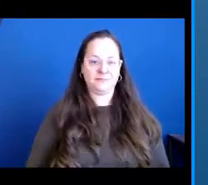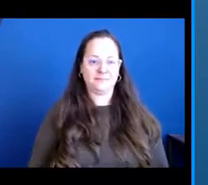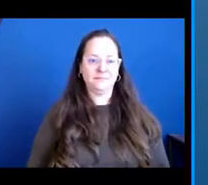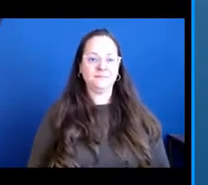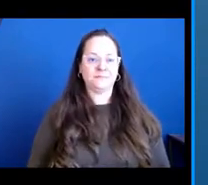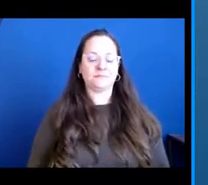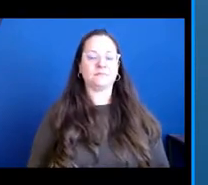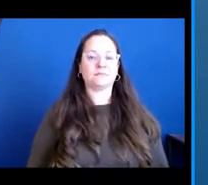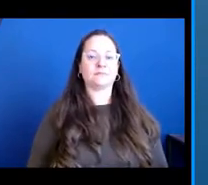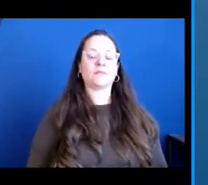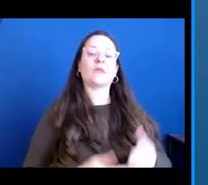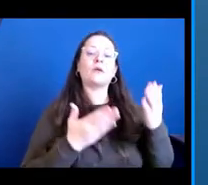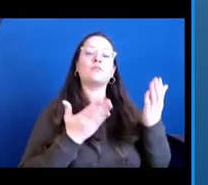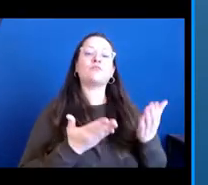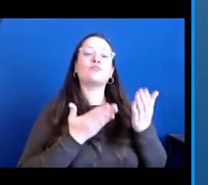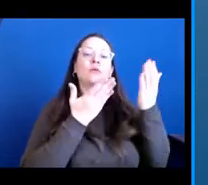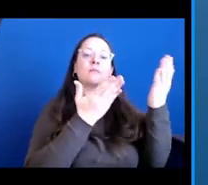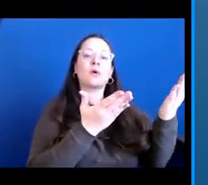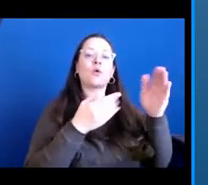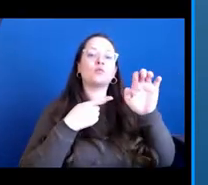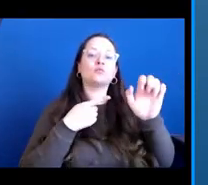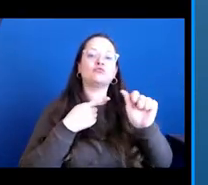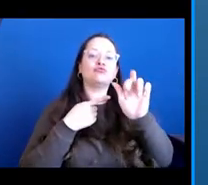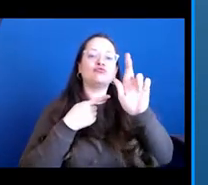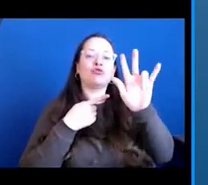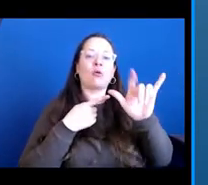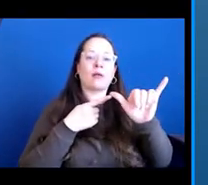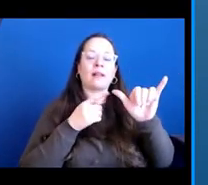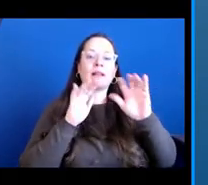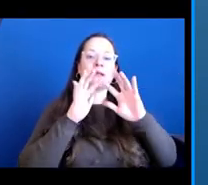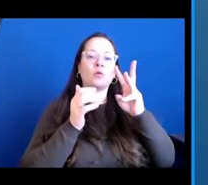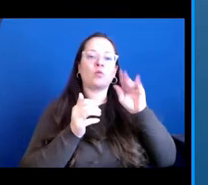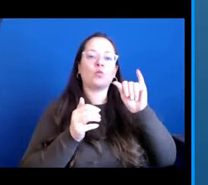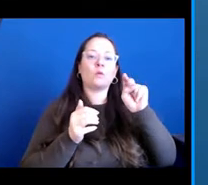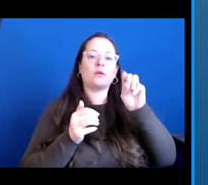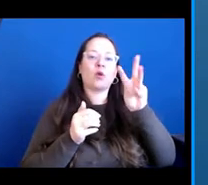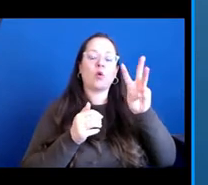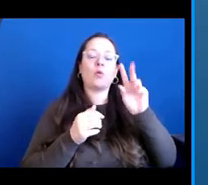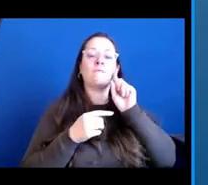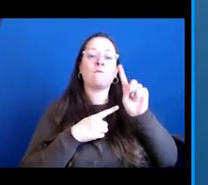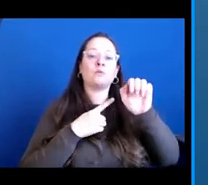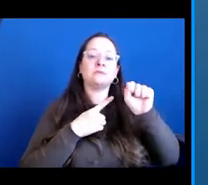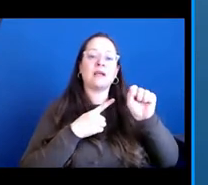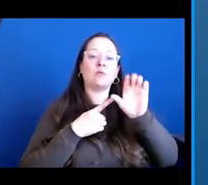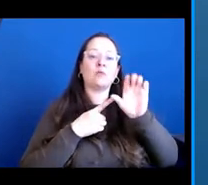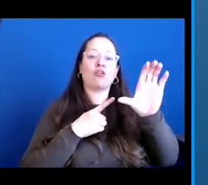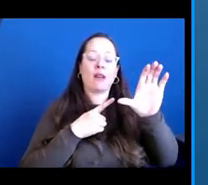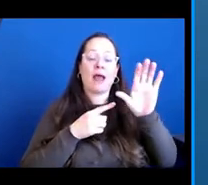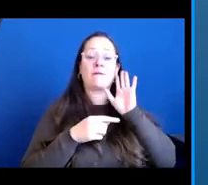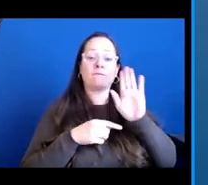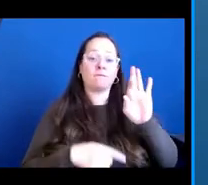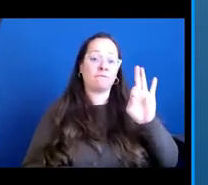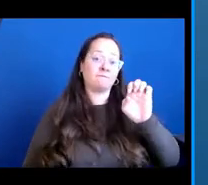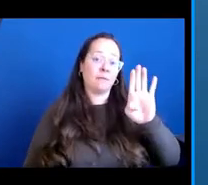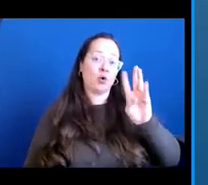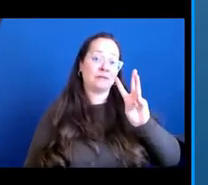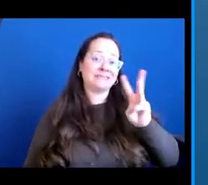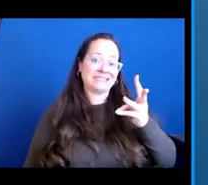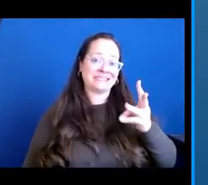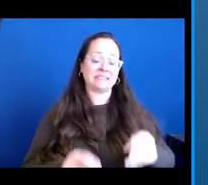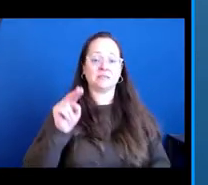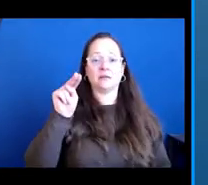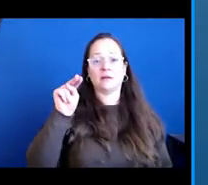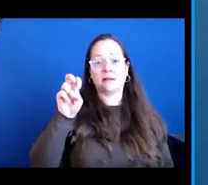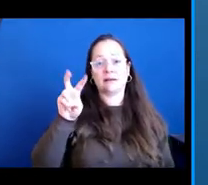the proposed early window package of South Carolina on February 6 Nevada and New Hampshire